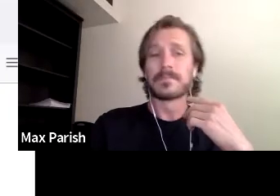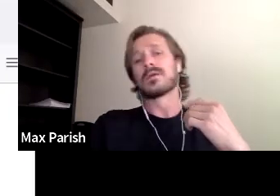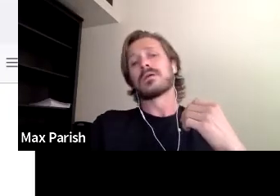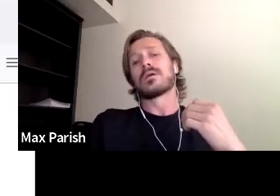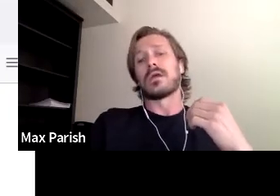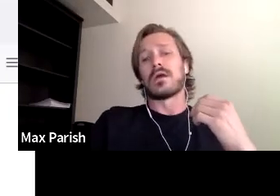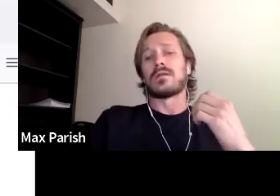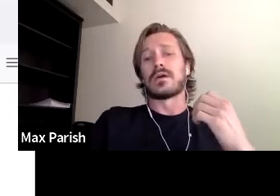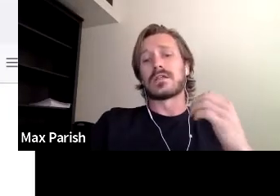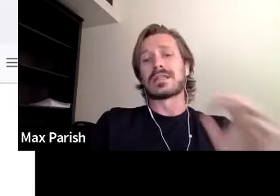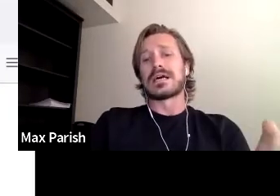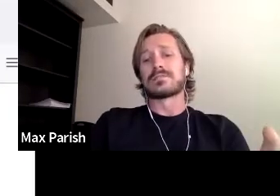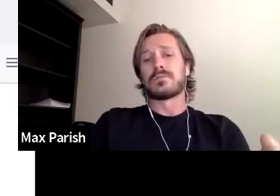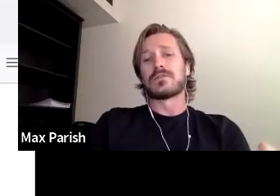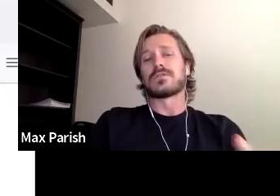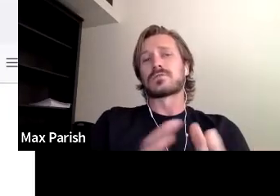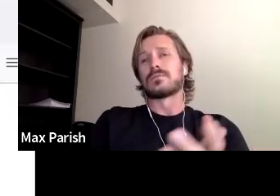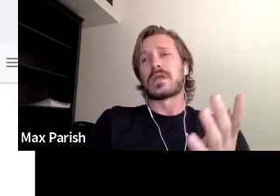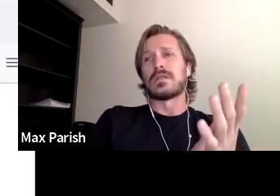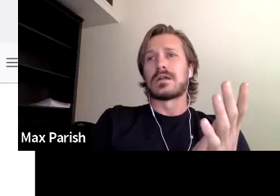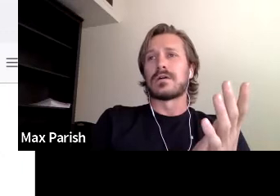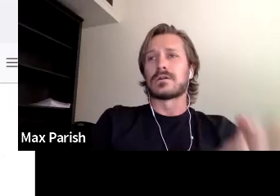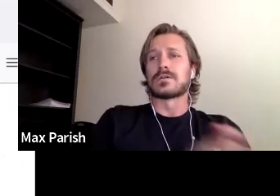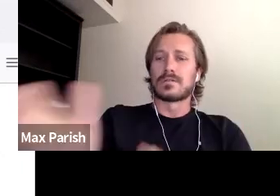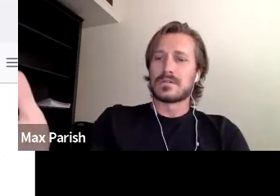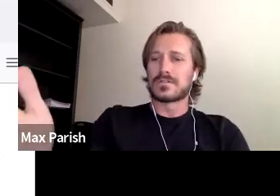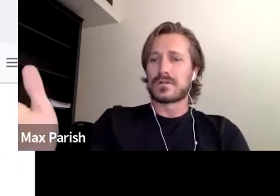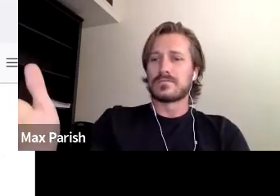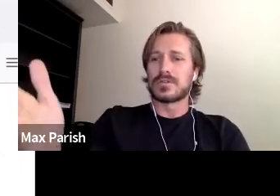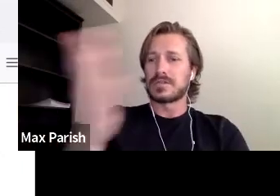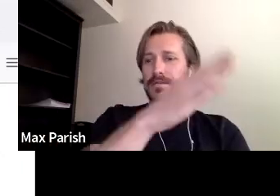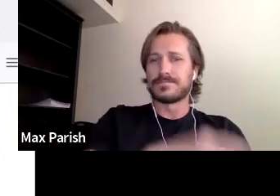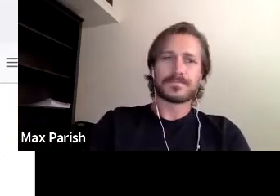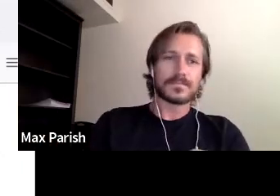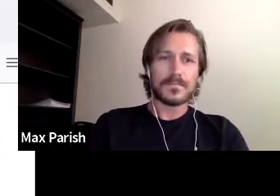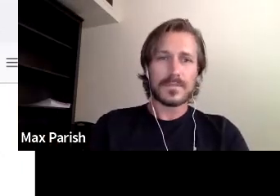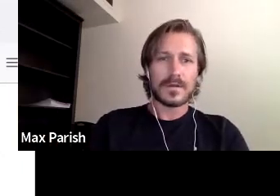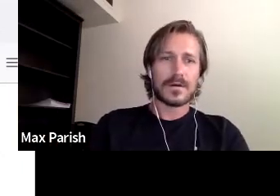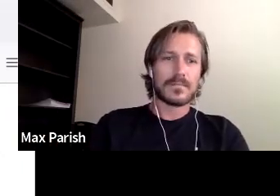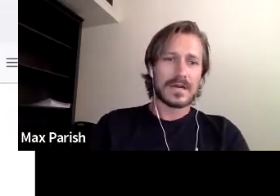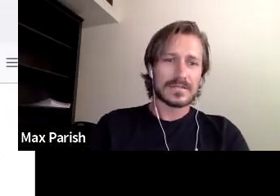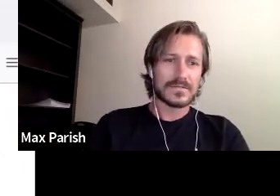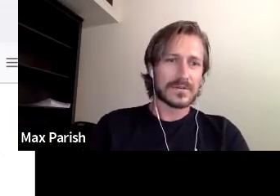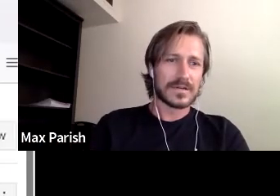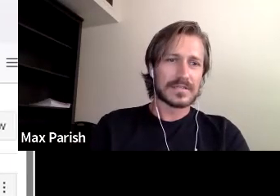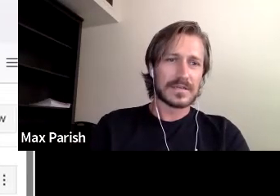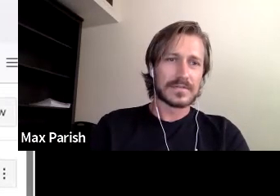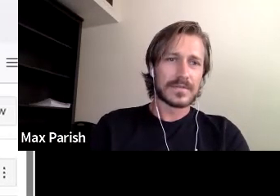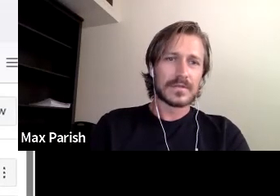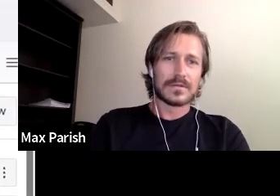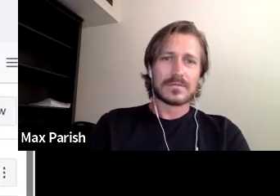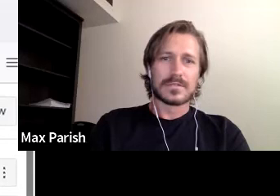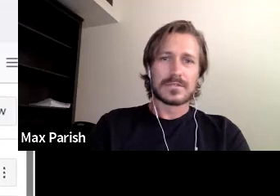want. And I think that's been beneficial. And then I learned this from Jason, masterful